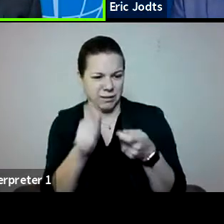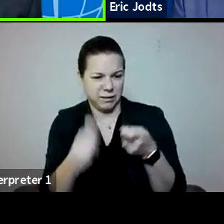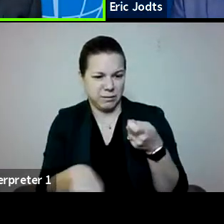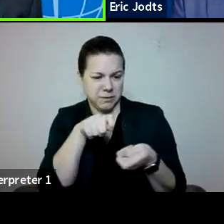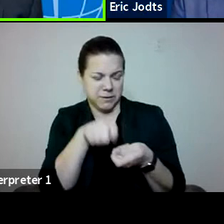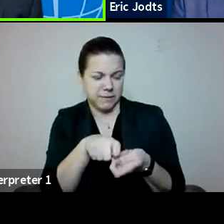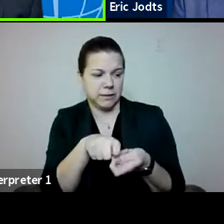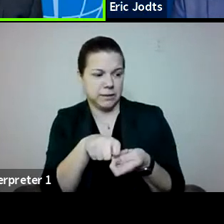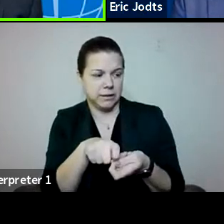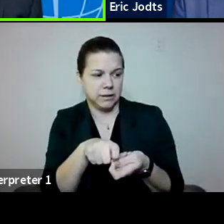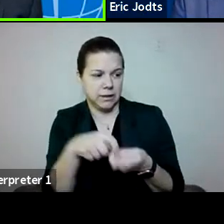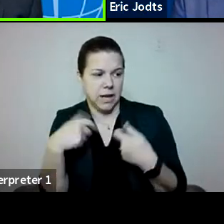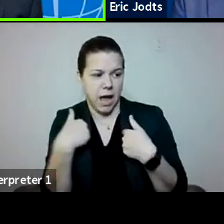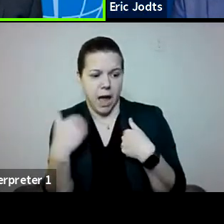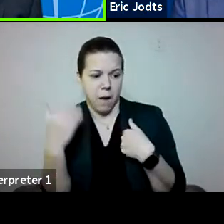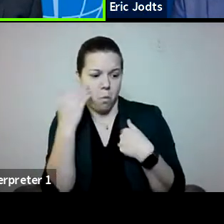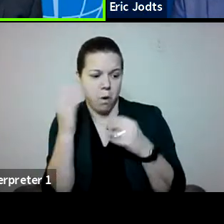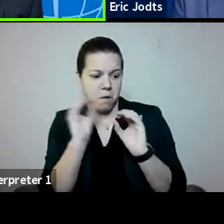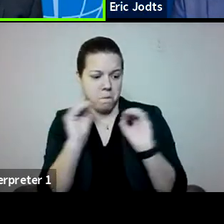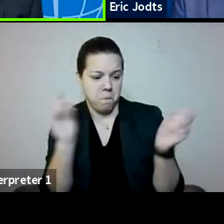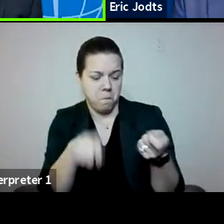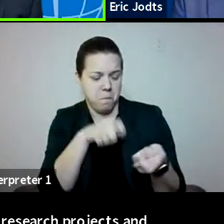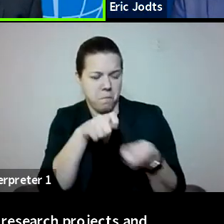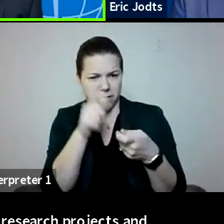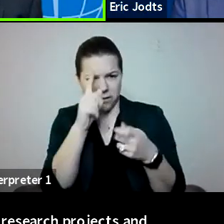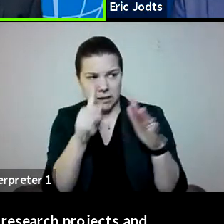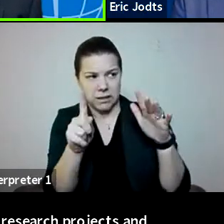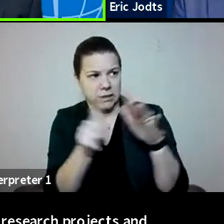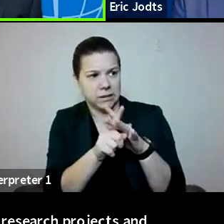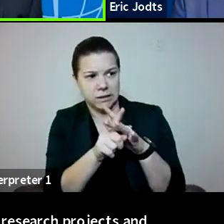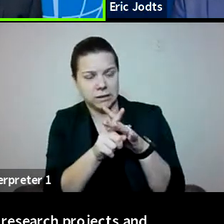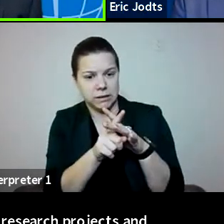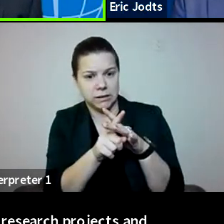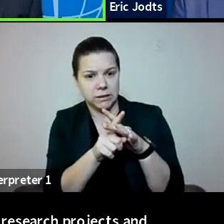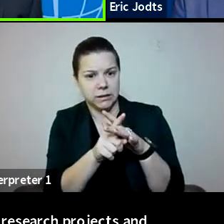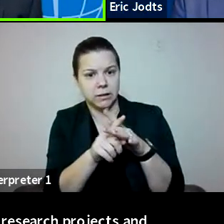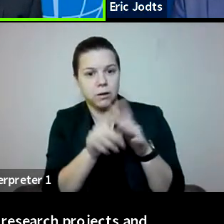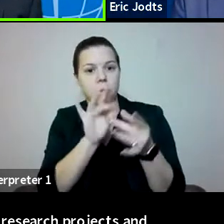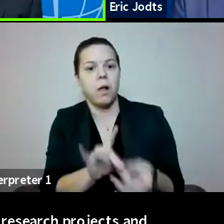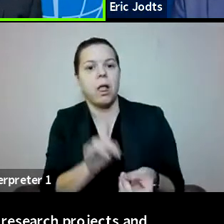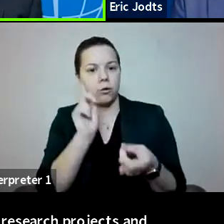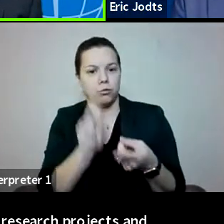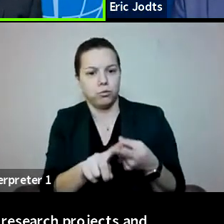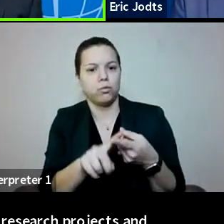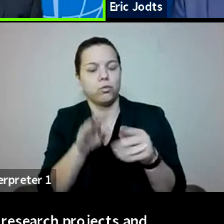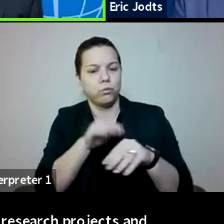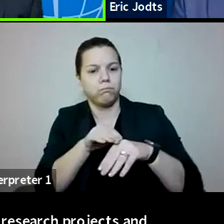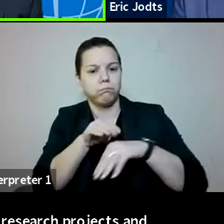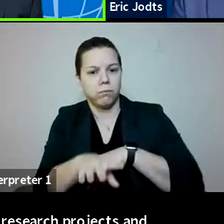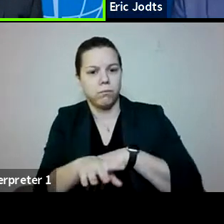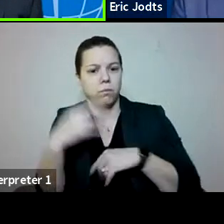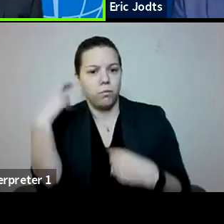specifically that I'm aware of or that's coming to mind, at least quickly, into the contributing factors